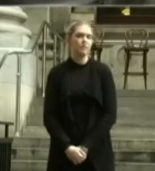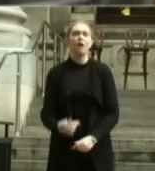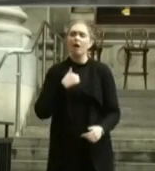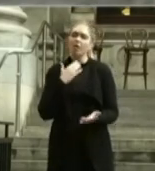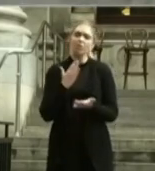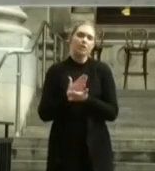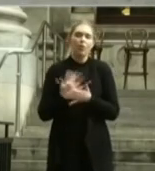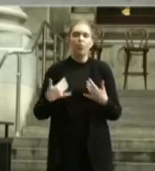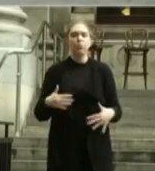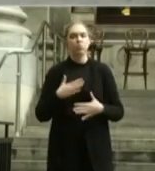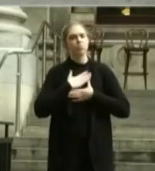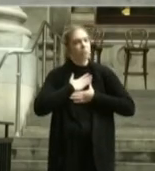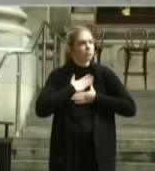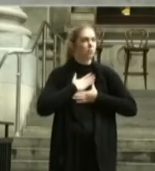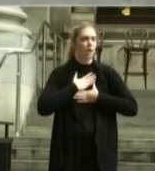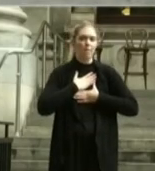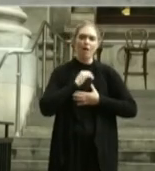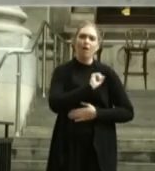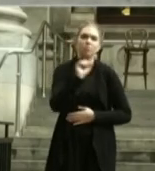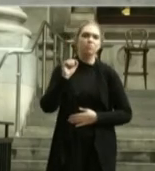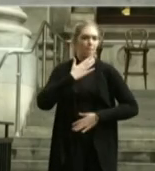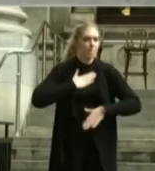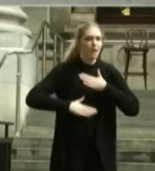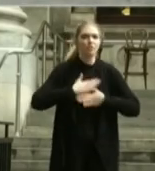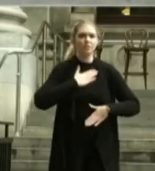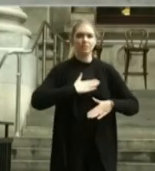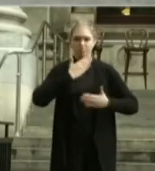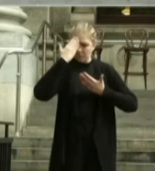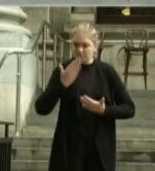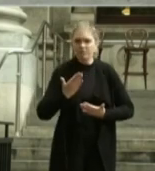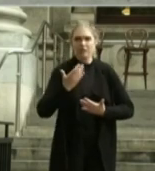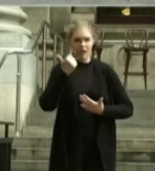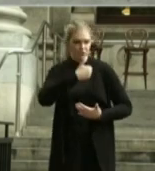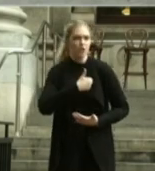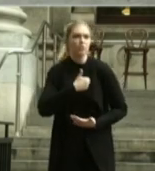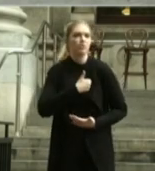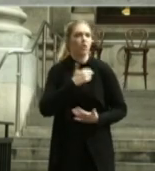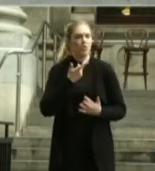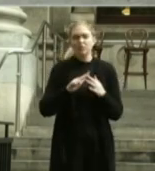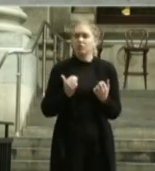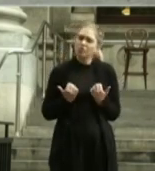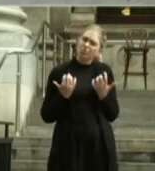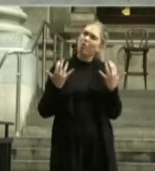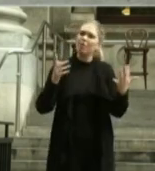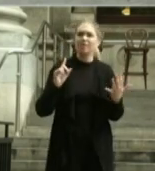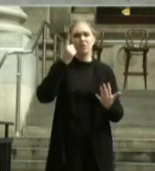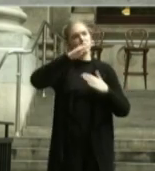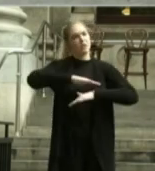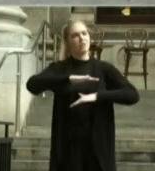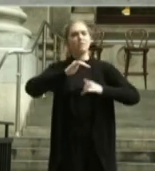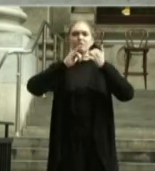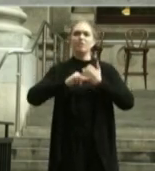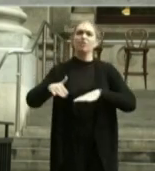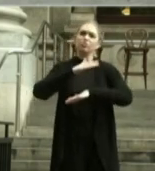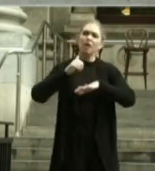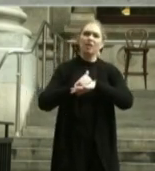I am truly humbled by the patience, the dignity, and the generosity of so many First Nations South Australians